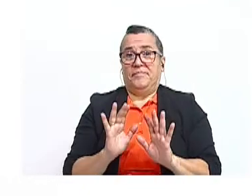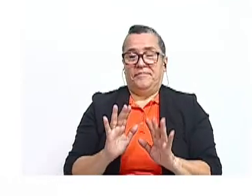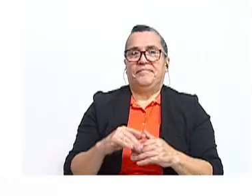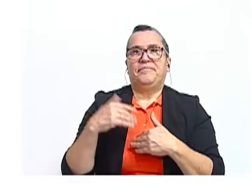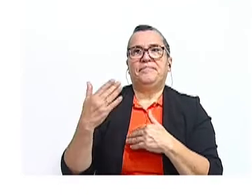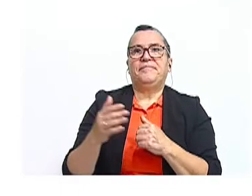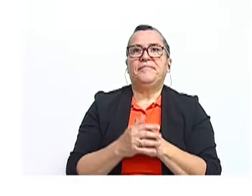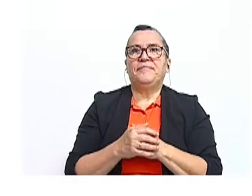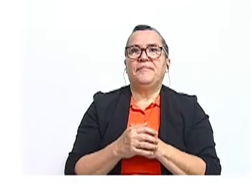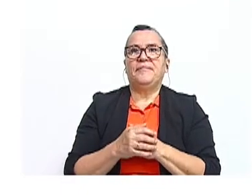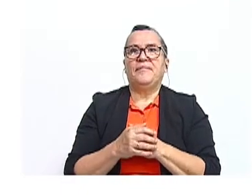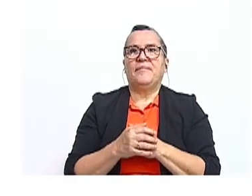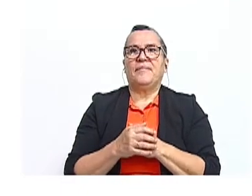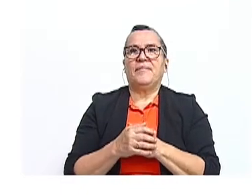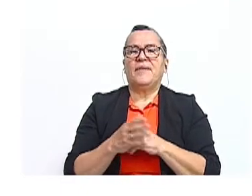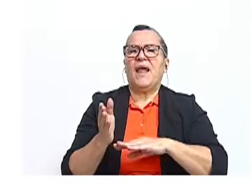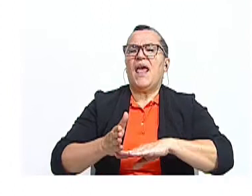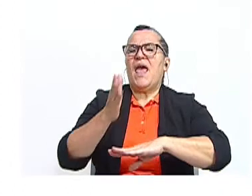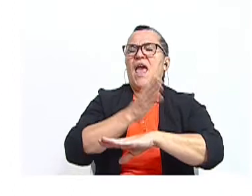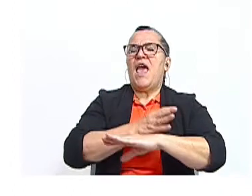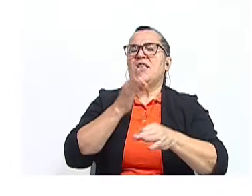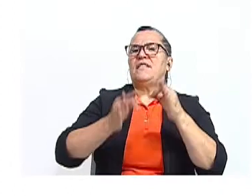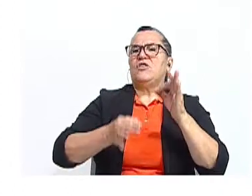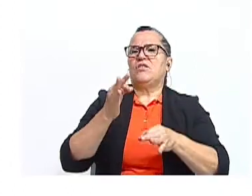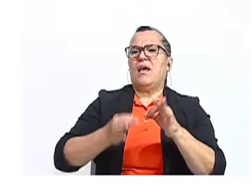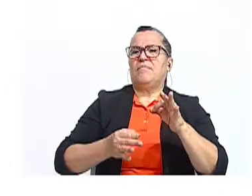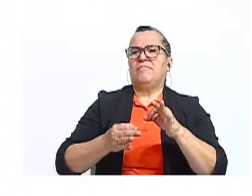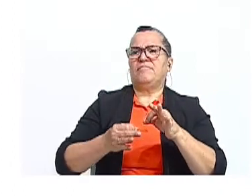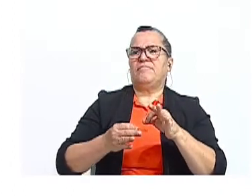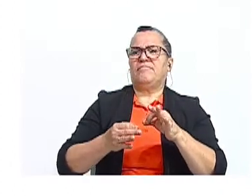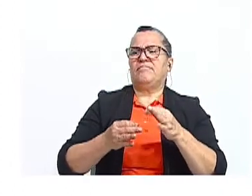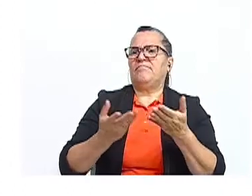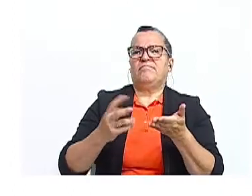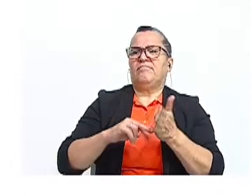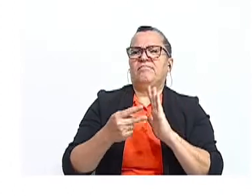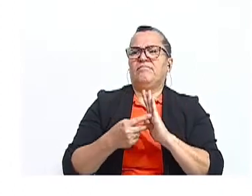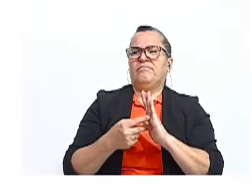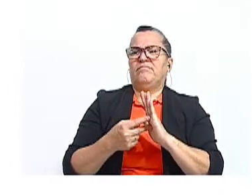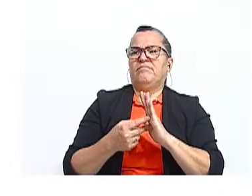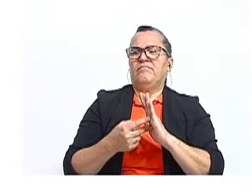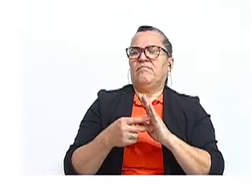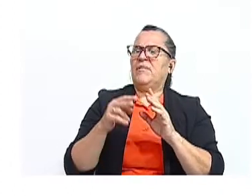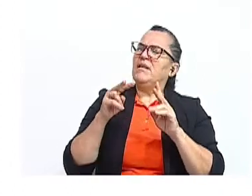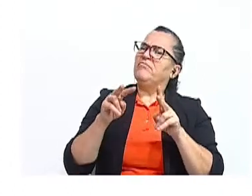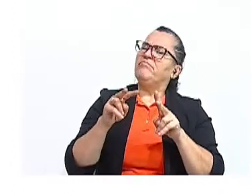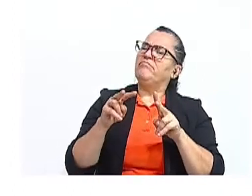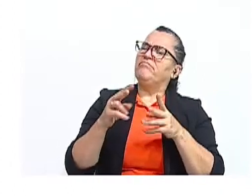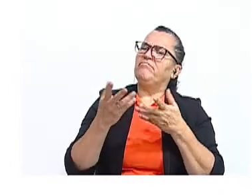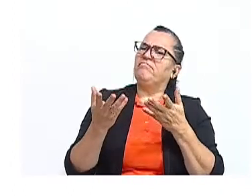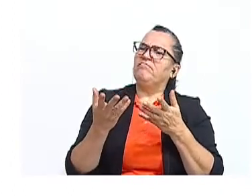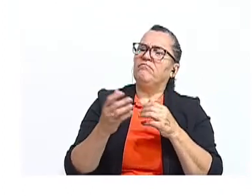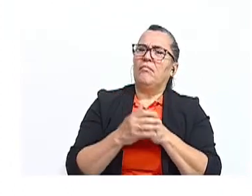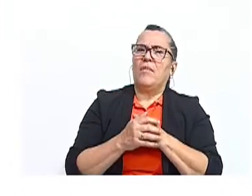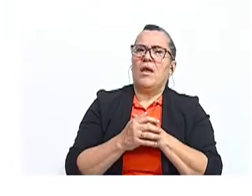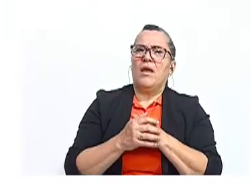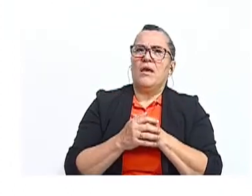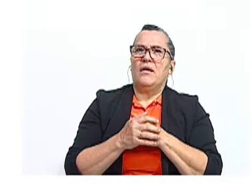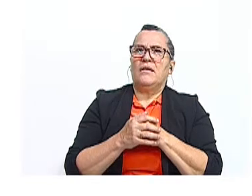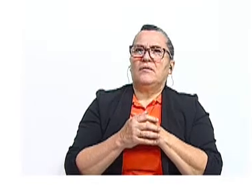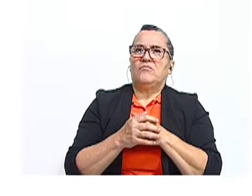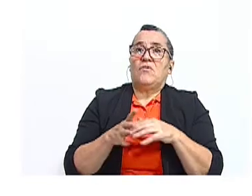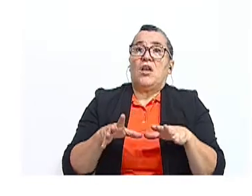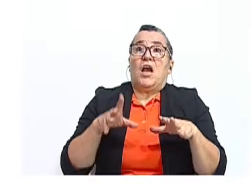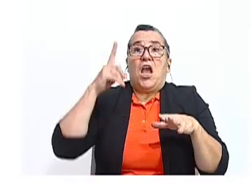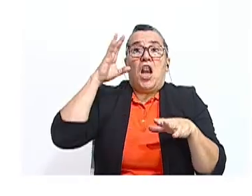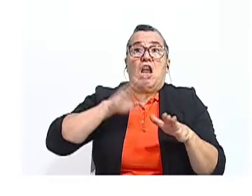Next, we have here the word stereotype. What is a stereotype? Stereotype is an assumption that